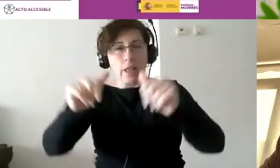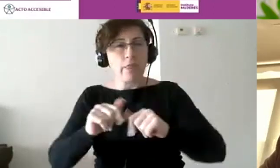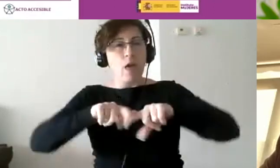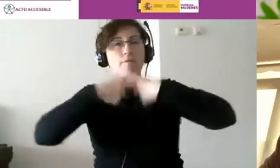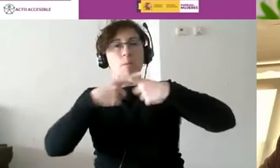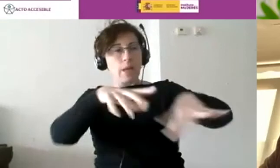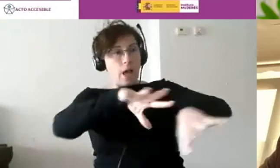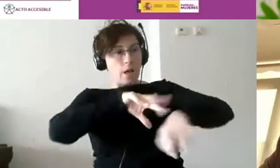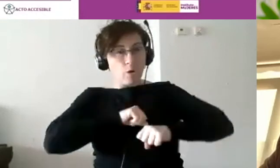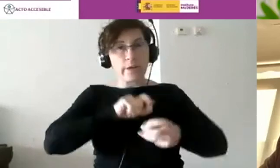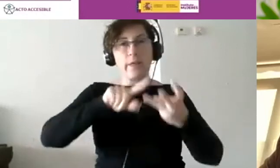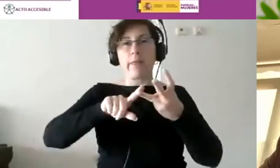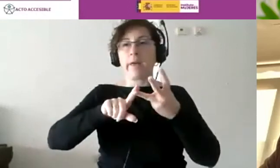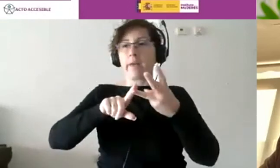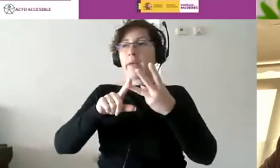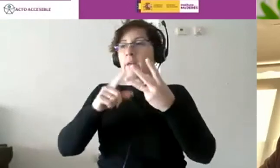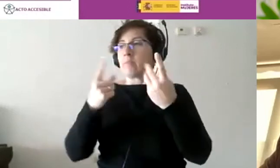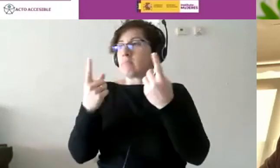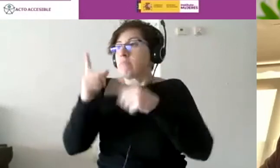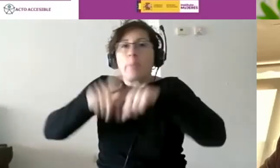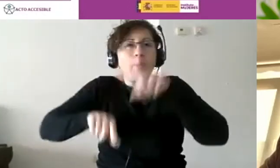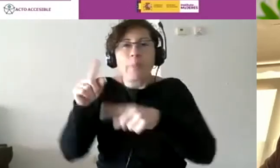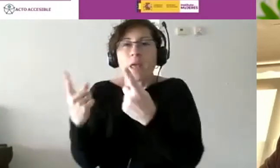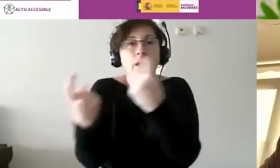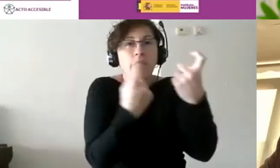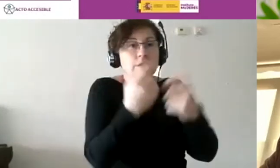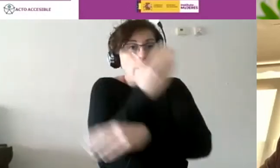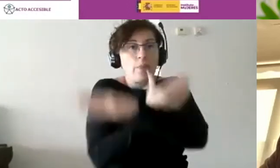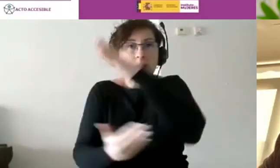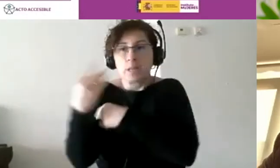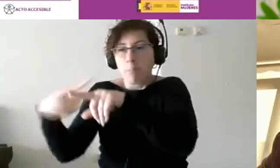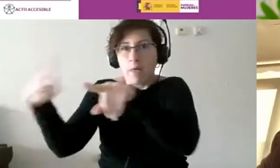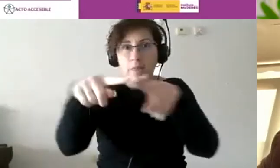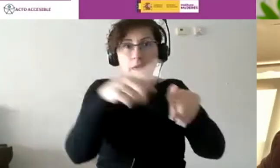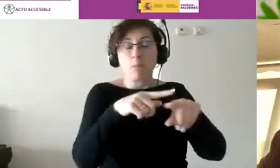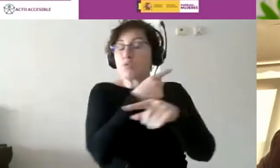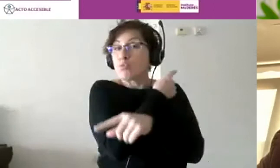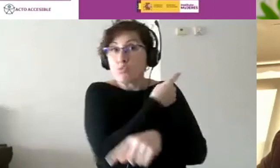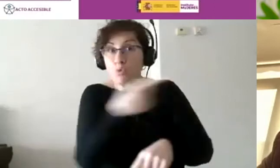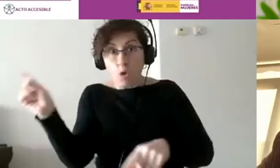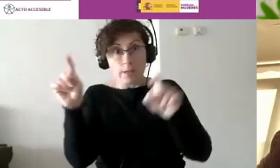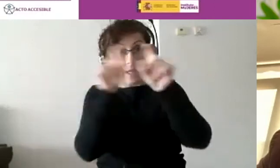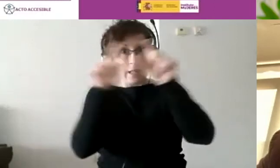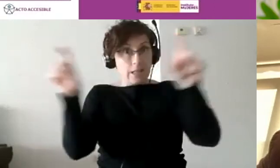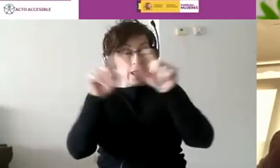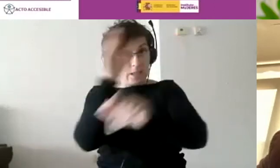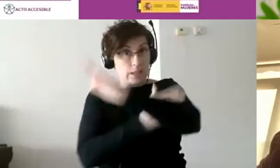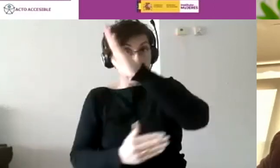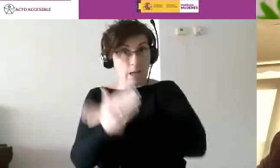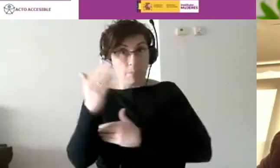of host families, needs that the different disabilities may have, all the